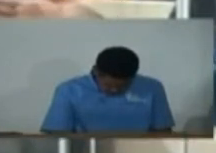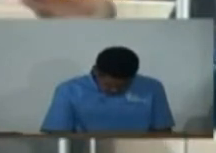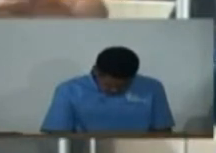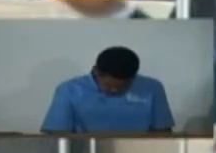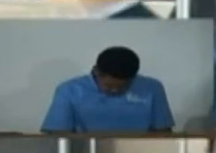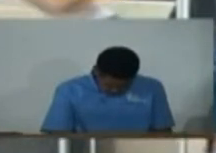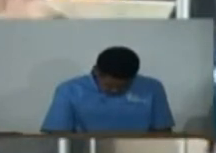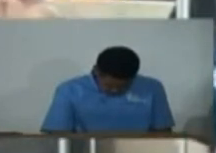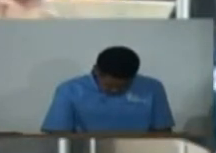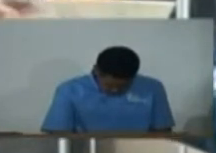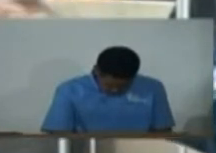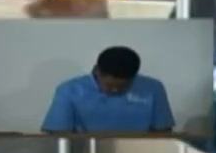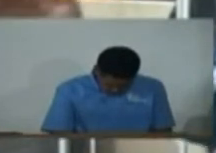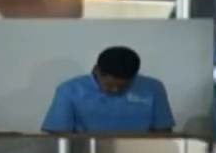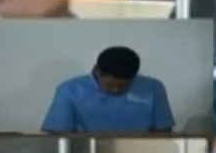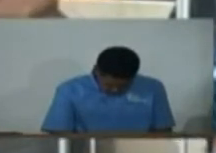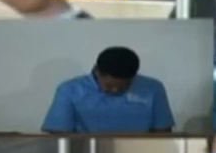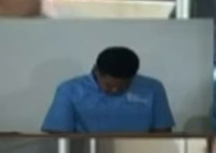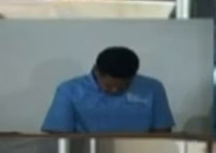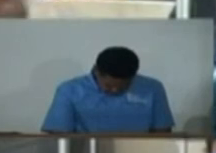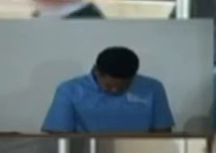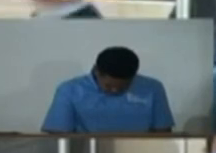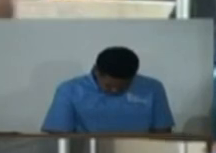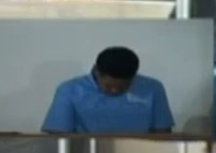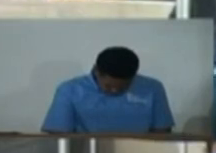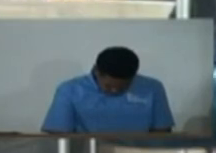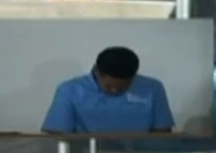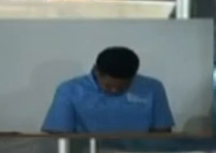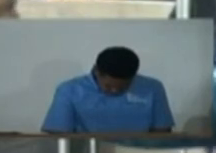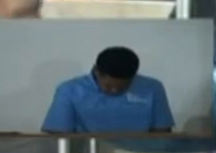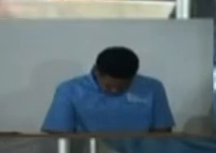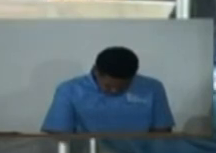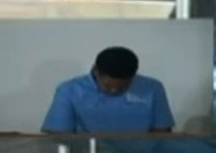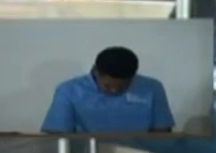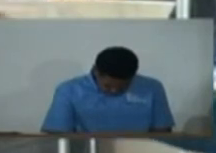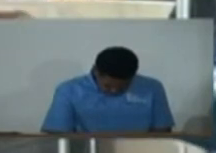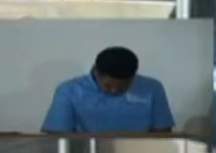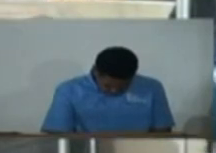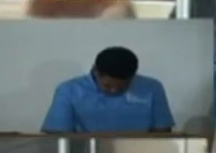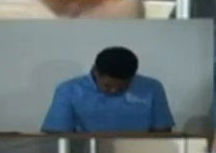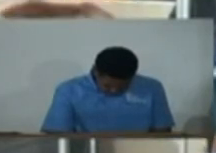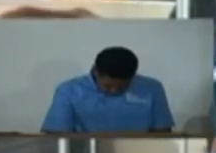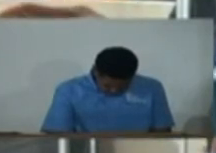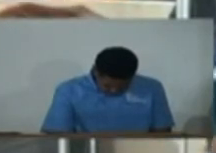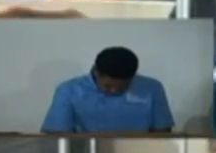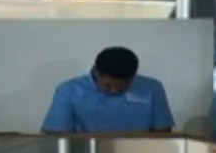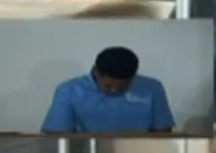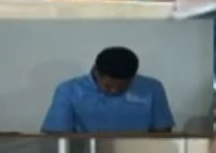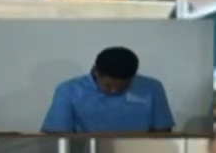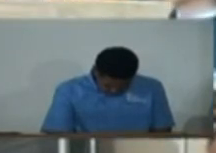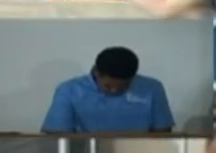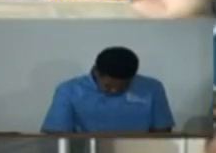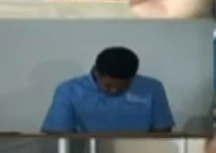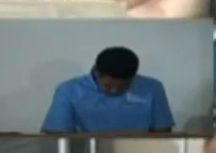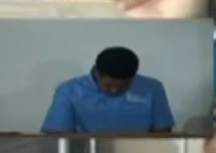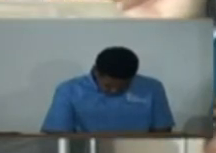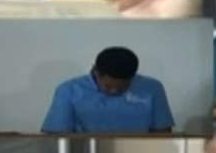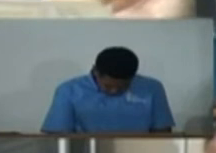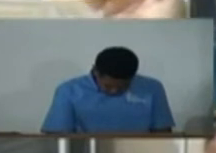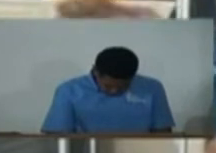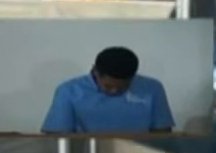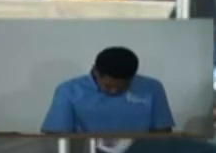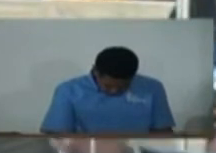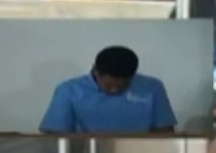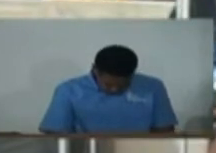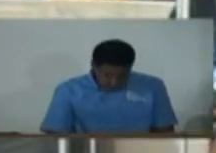persons 40 and over, the risk of a fatal event from the infection, from COVID, starts to double.